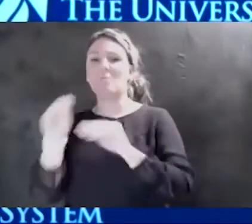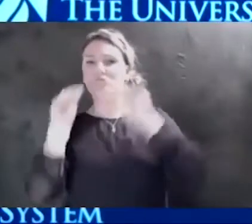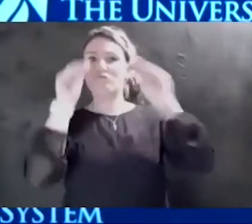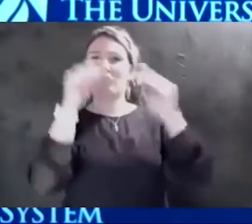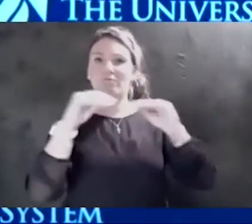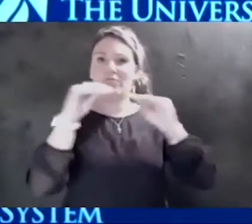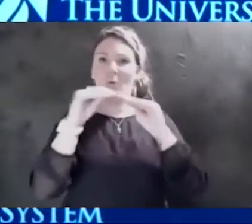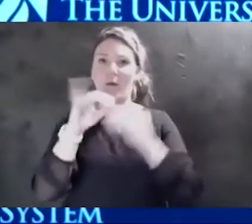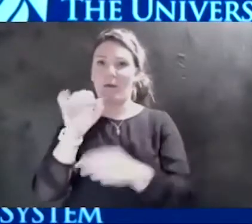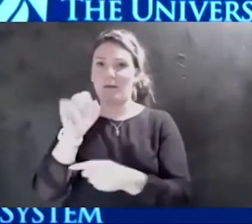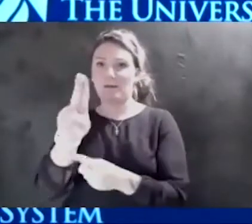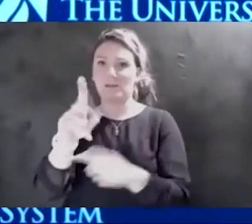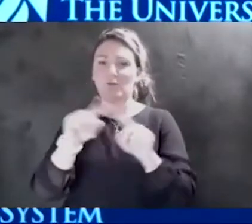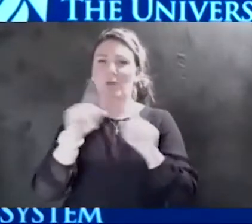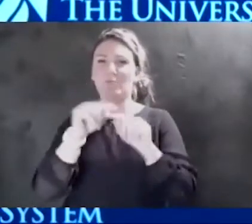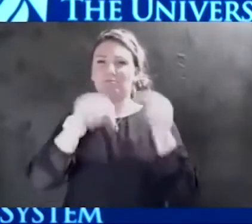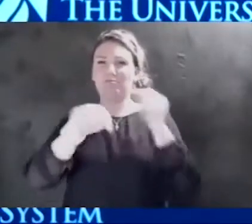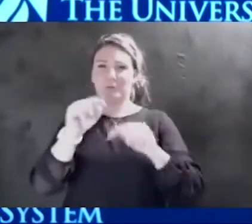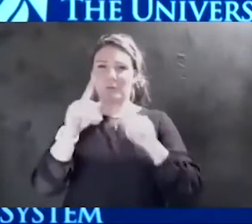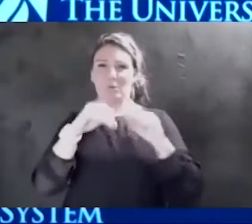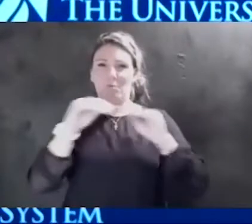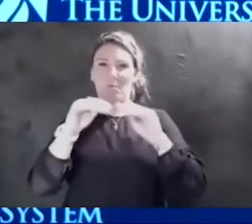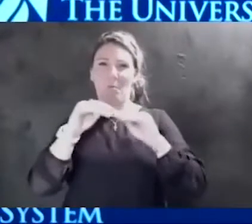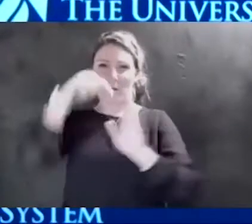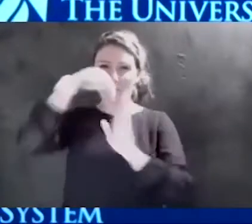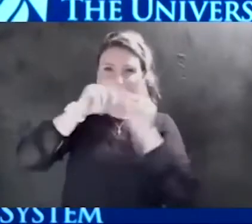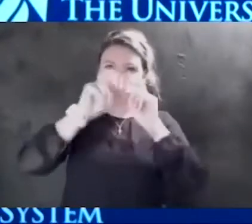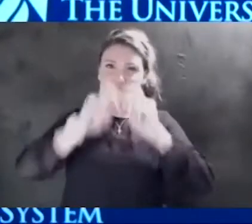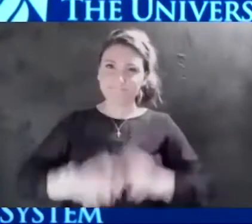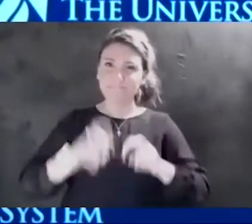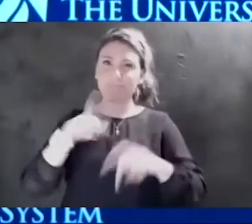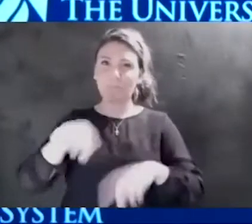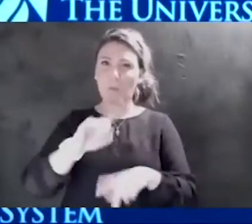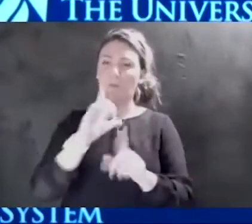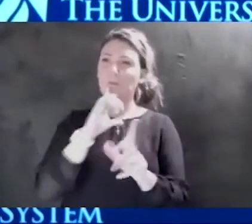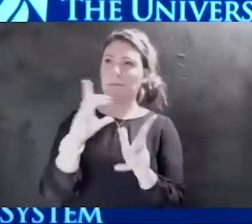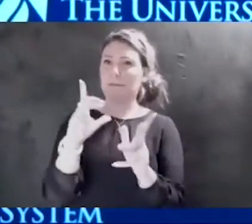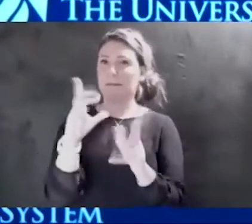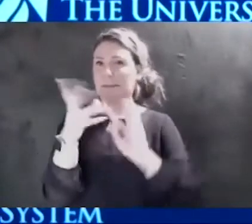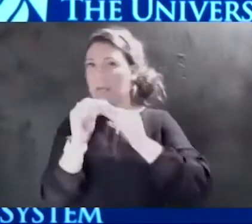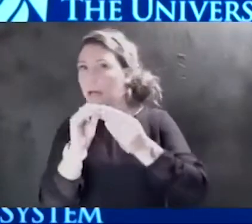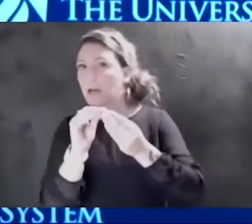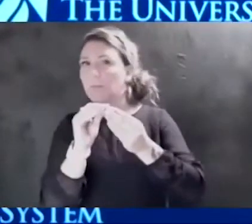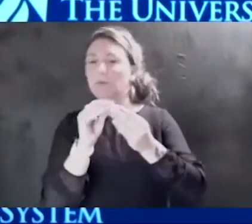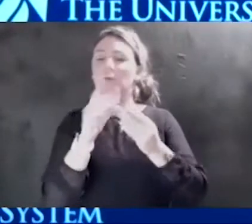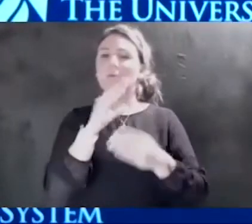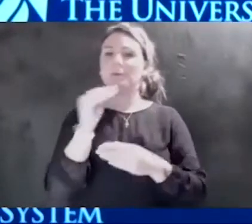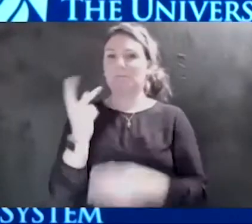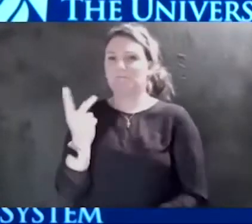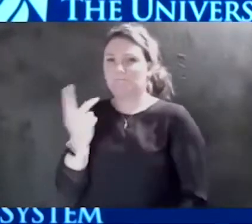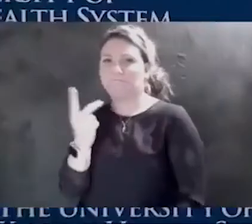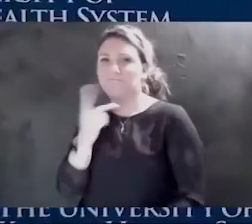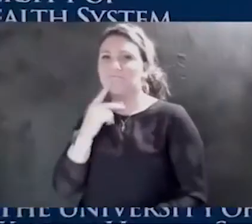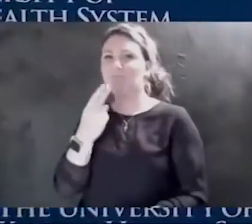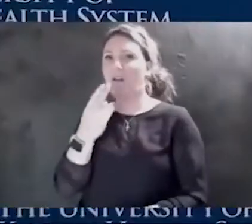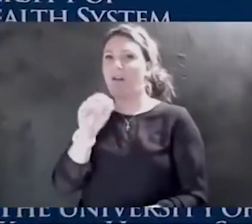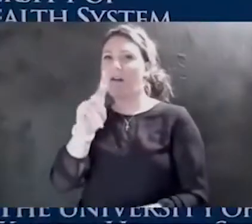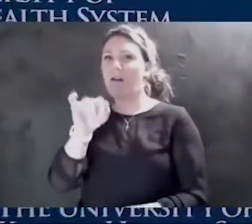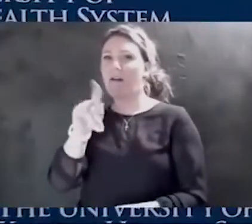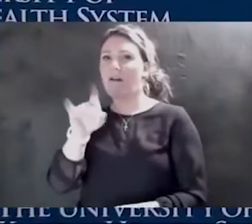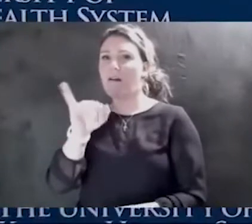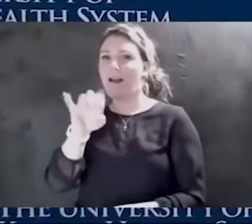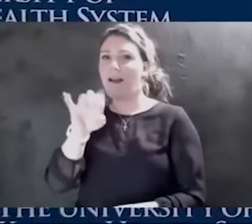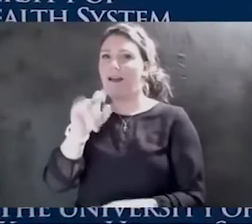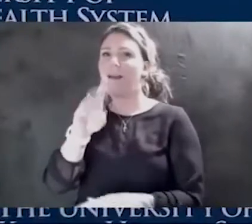back with a more thorough analysis tomorrow than just those words, and Hawkeye and I can tackle that question. Do we know how many